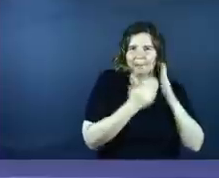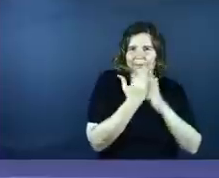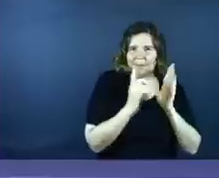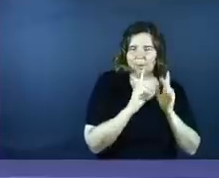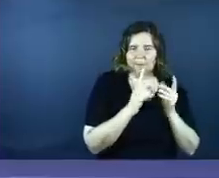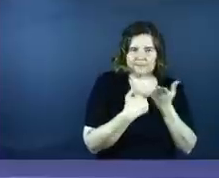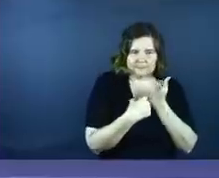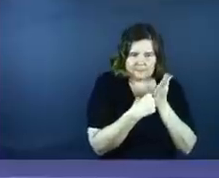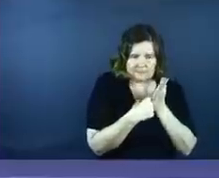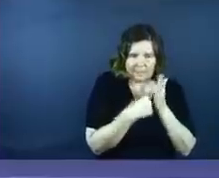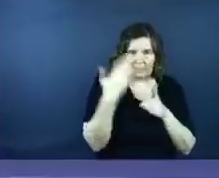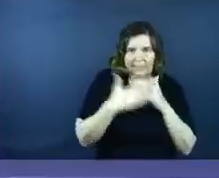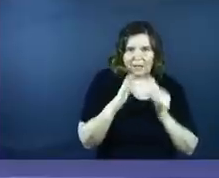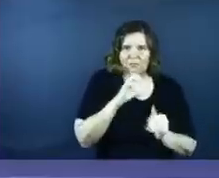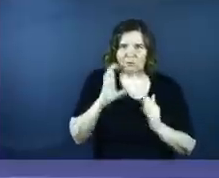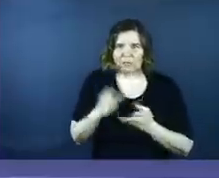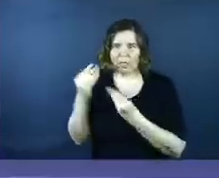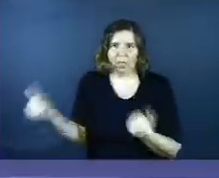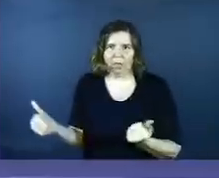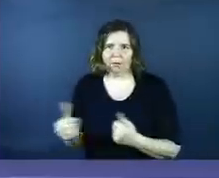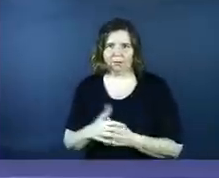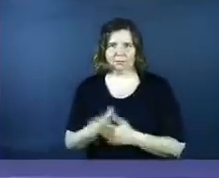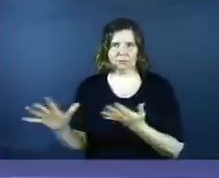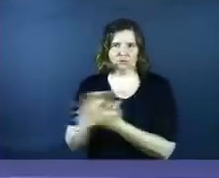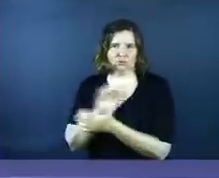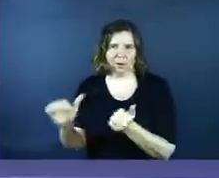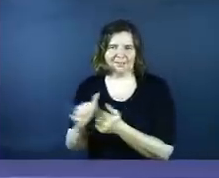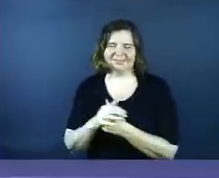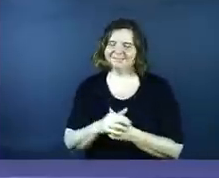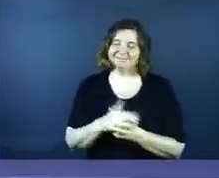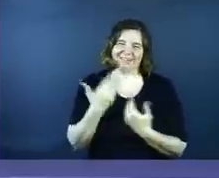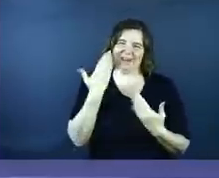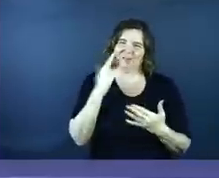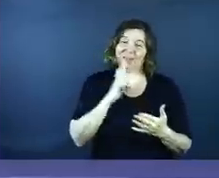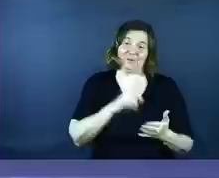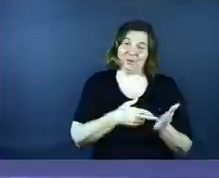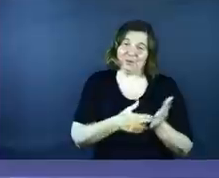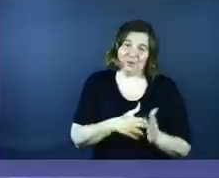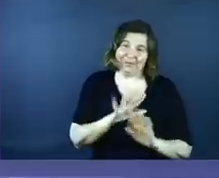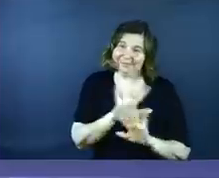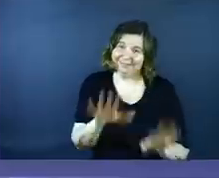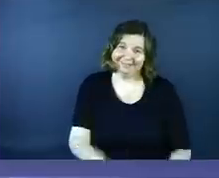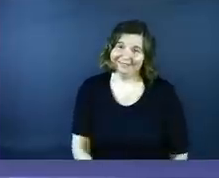and like plot the end of Christianity, right? I don't know that that's really true.